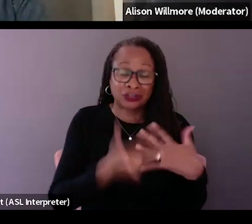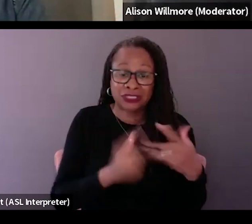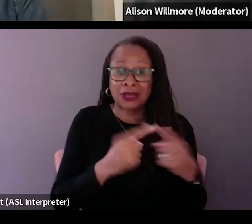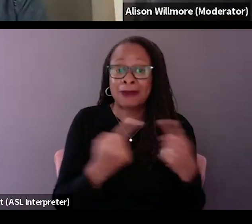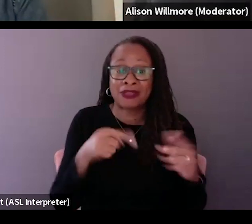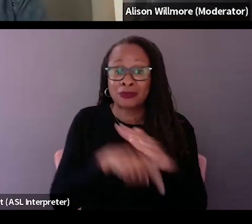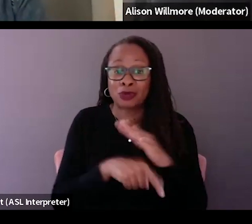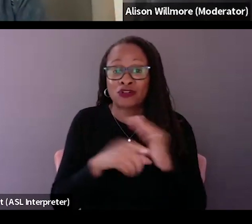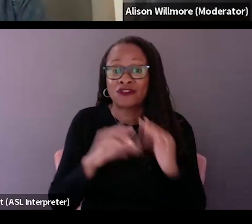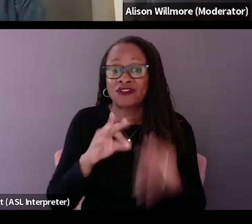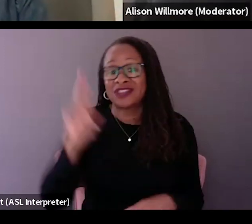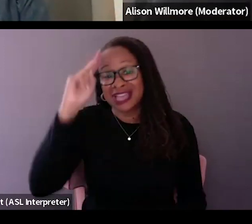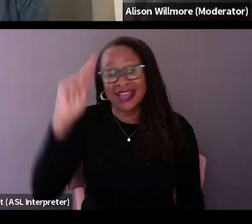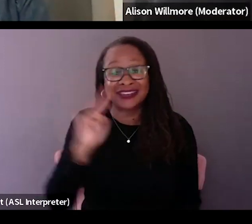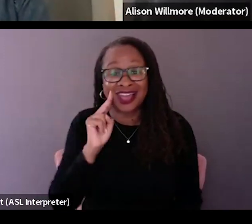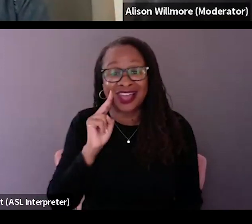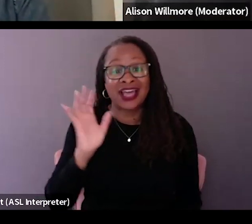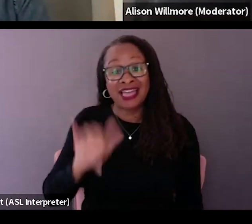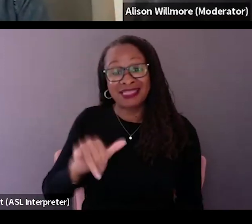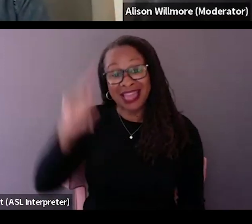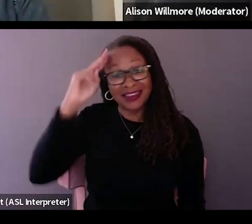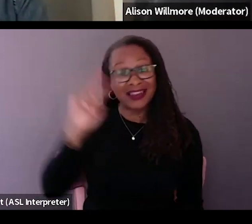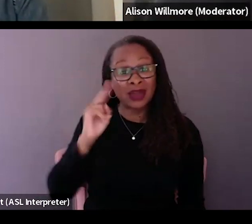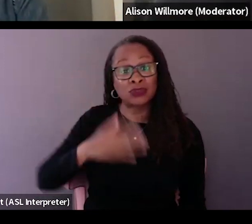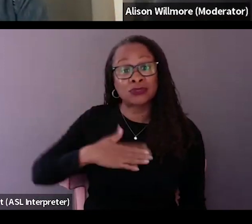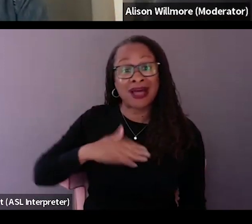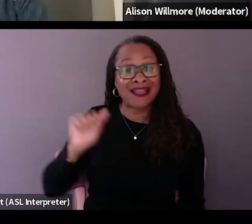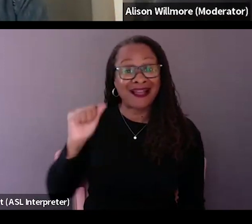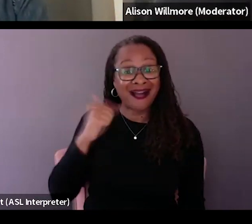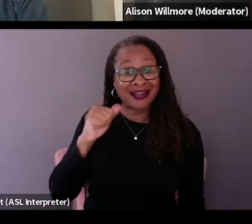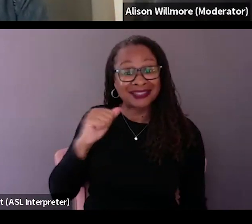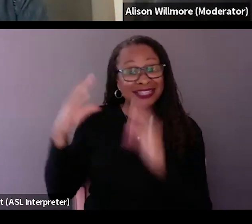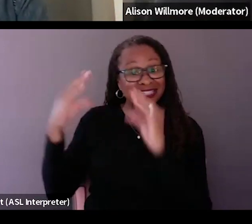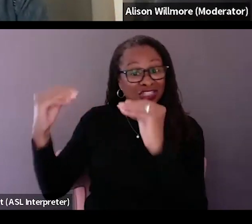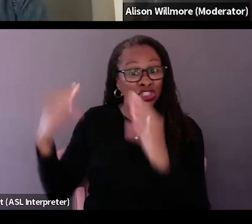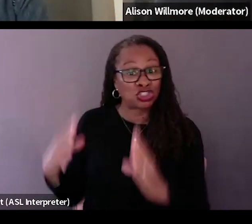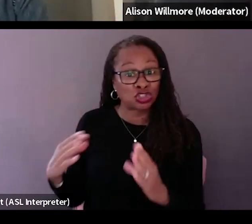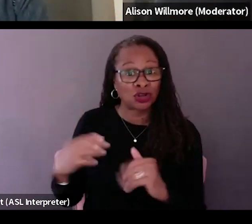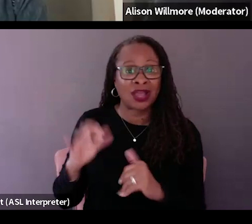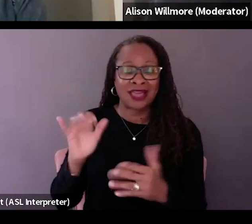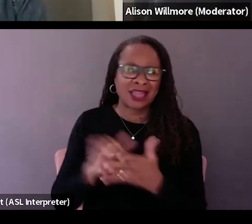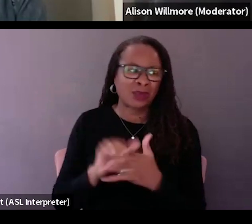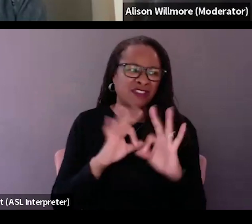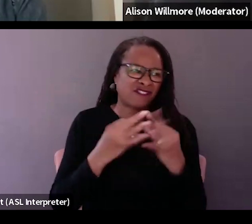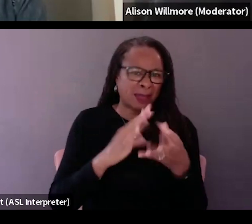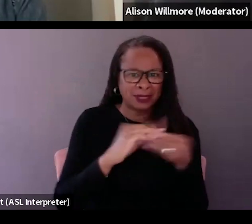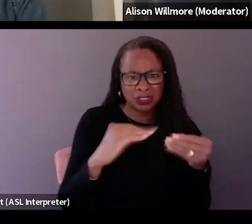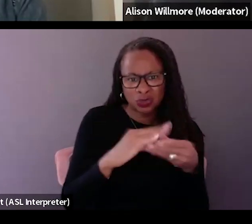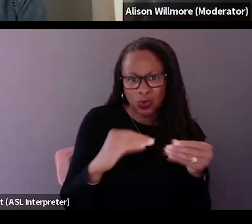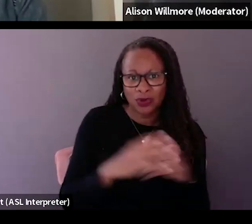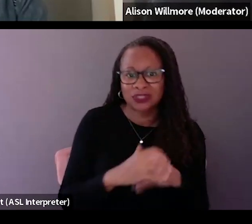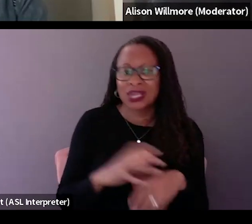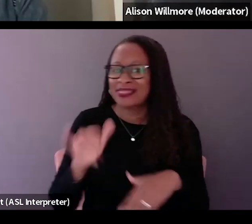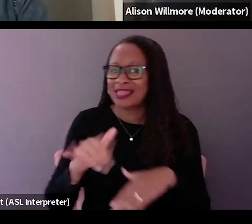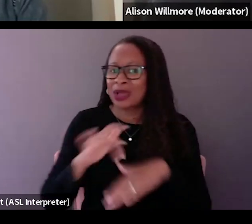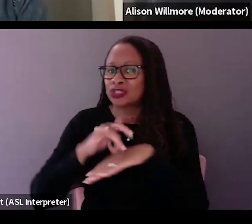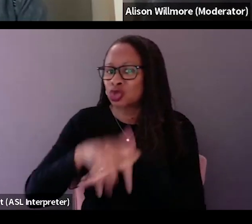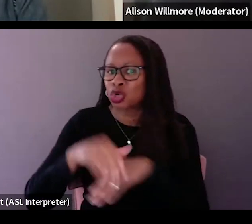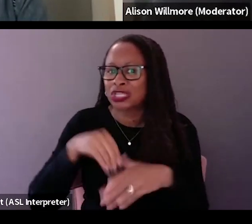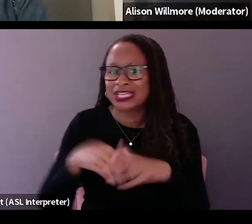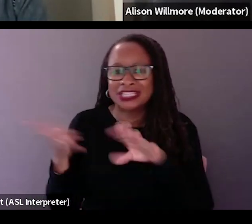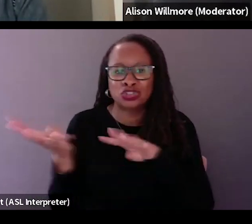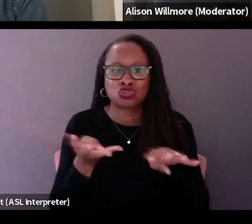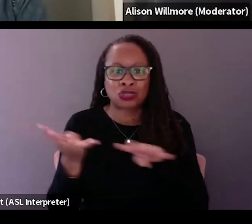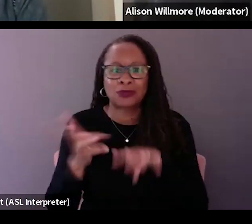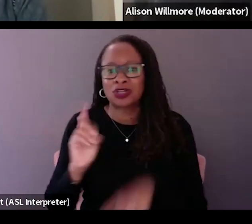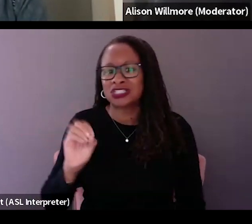aunt's teacher, and that show was very early in the kind of streamer documentary boom, definitely in the